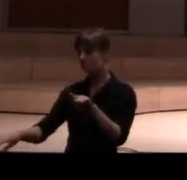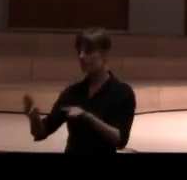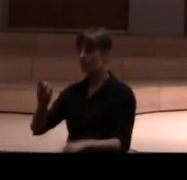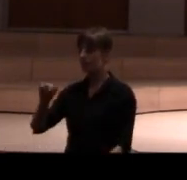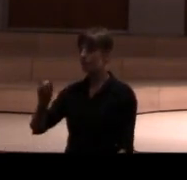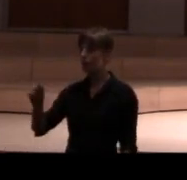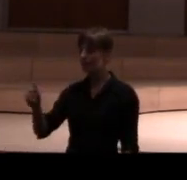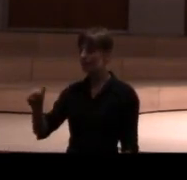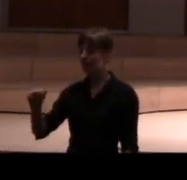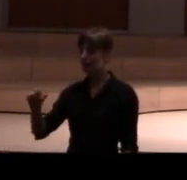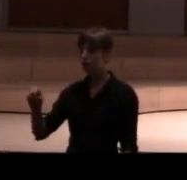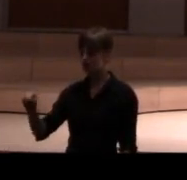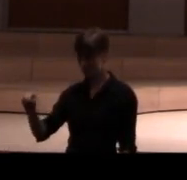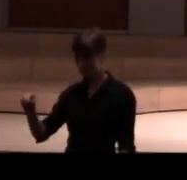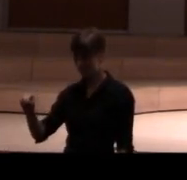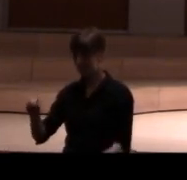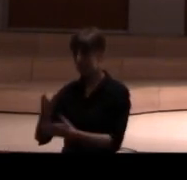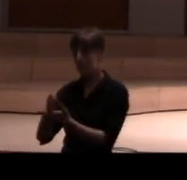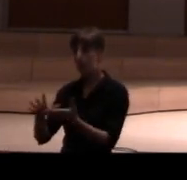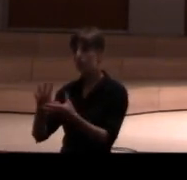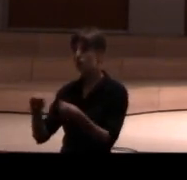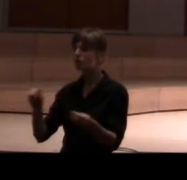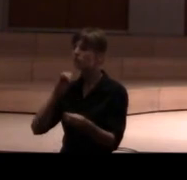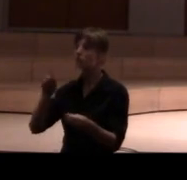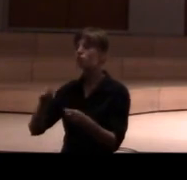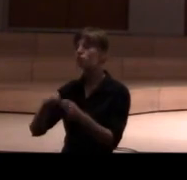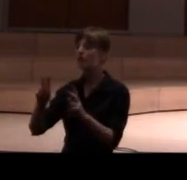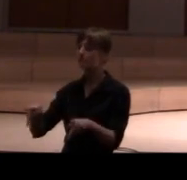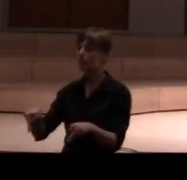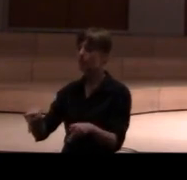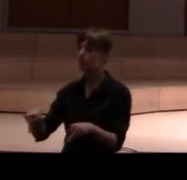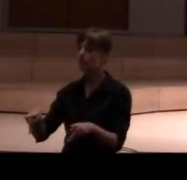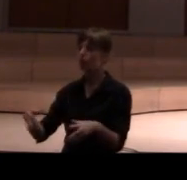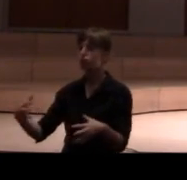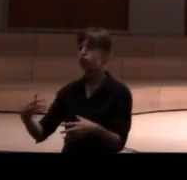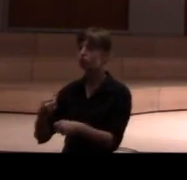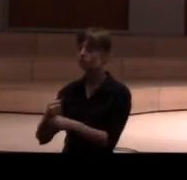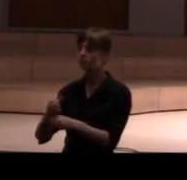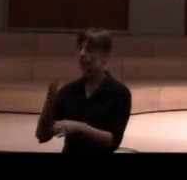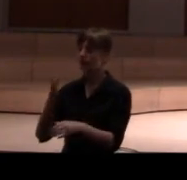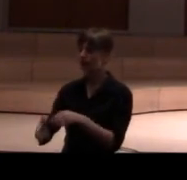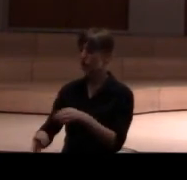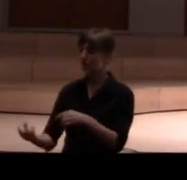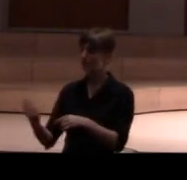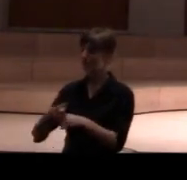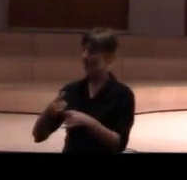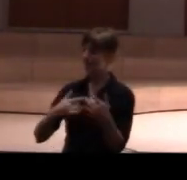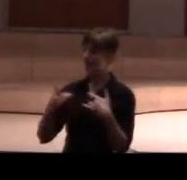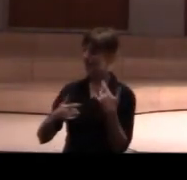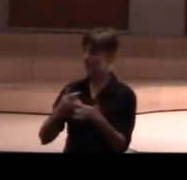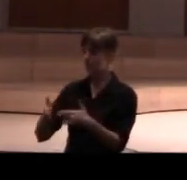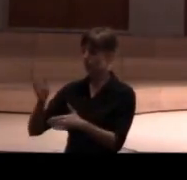action, and it is the part of the story that wraps things up after the big excitement and takes you to the end of the story.